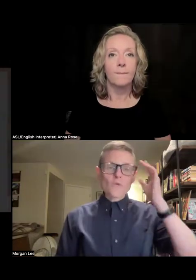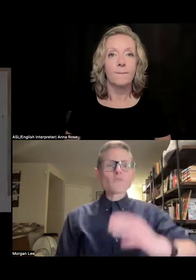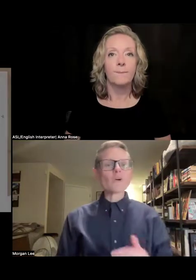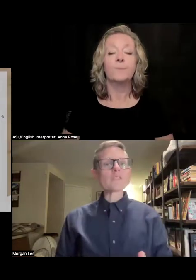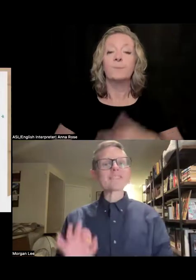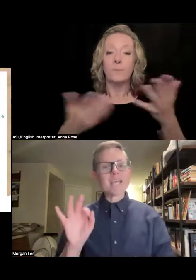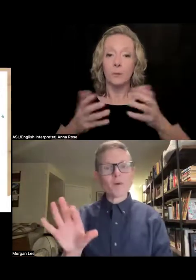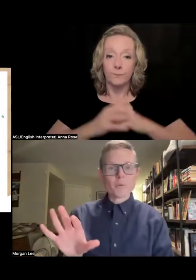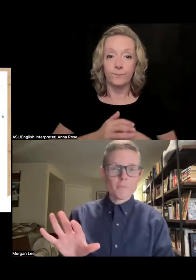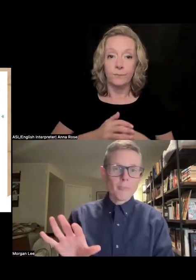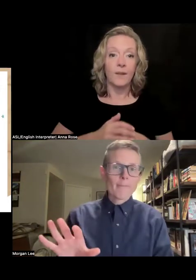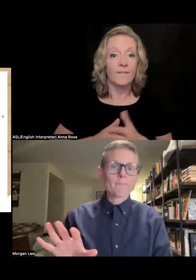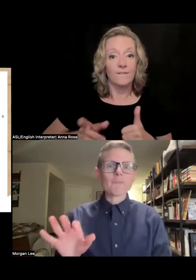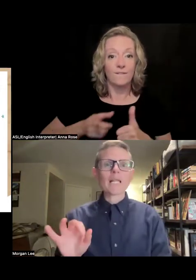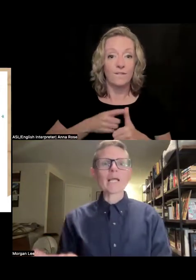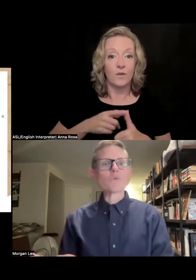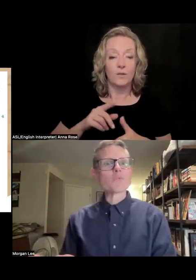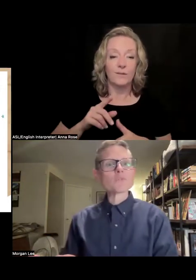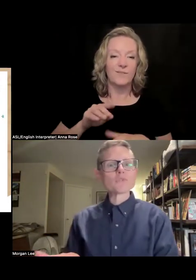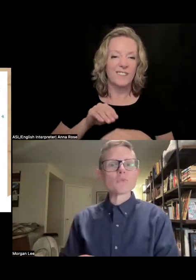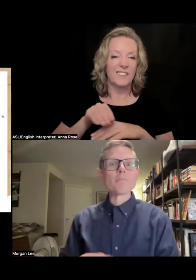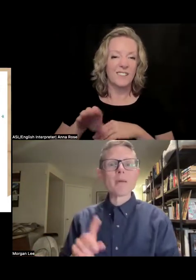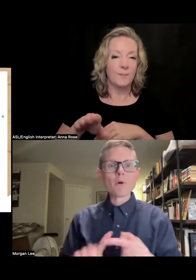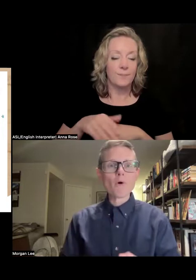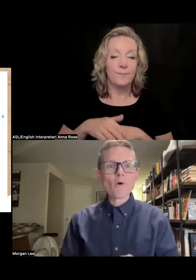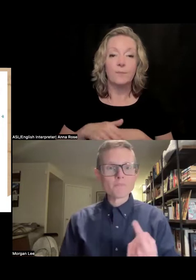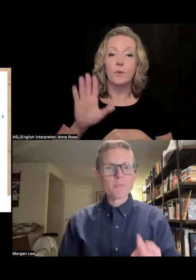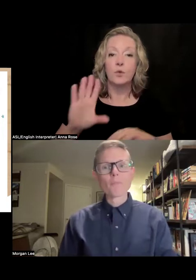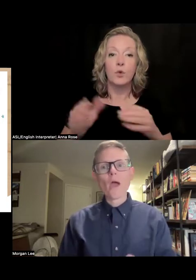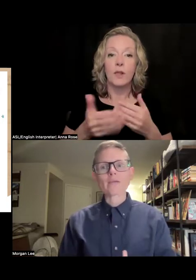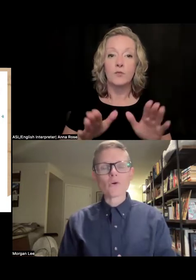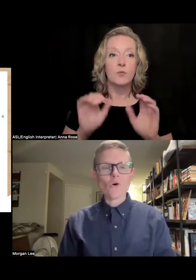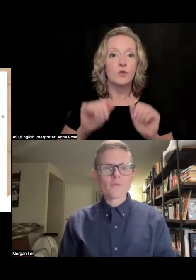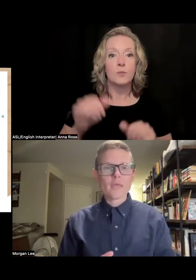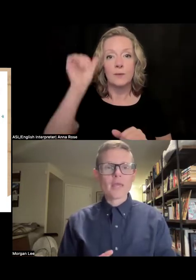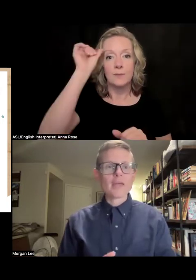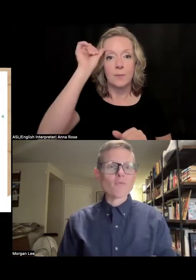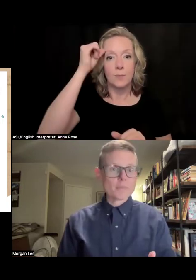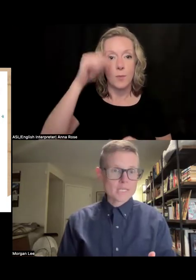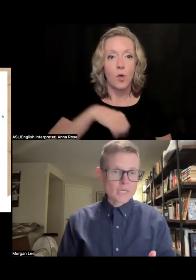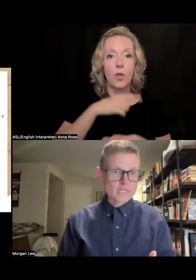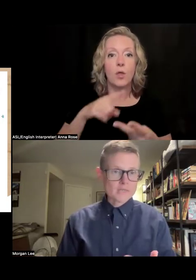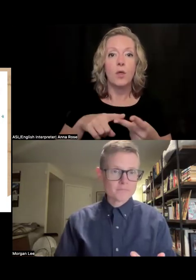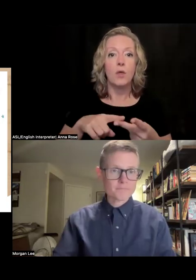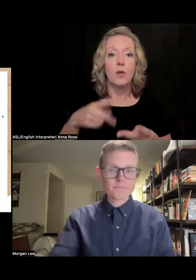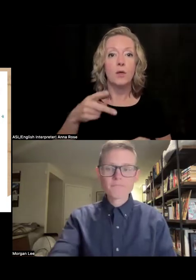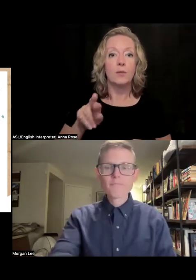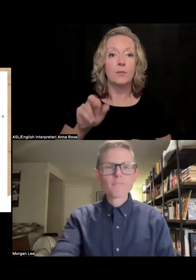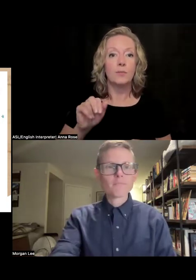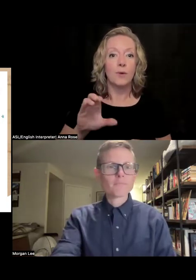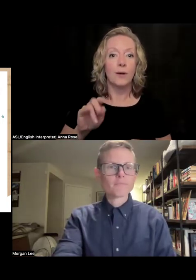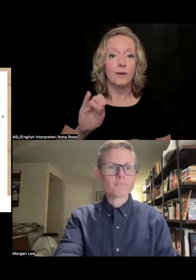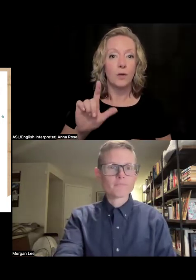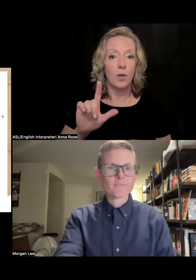Okay, so first tip, classrooms should be memorable, practical, and repetitious.